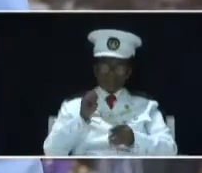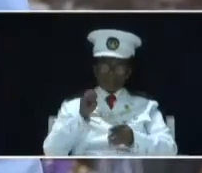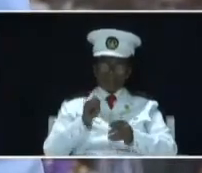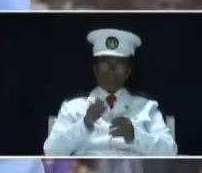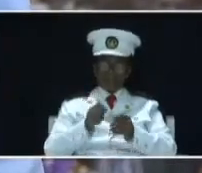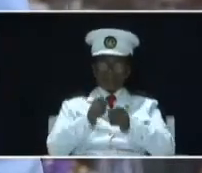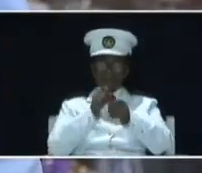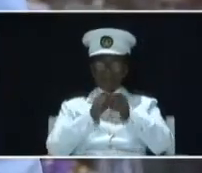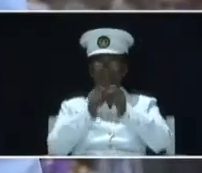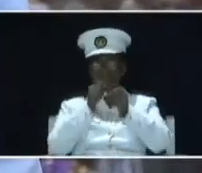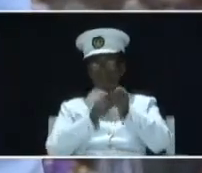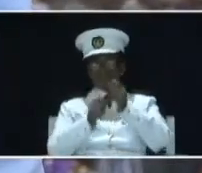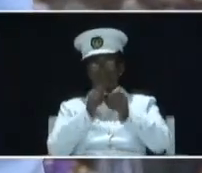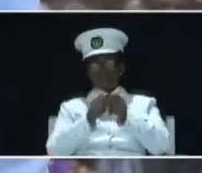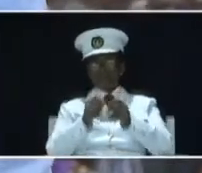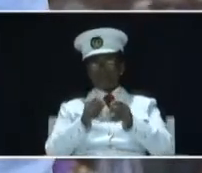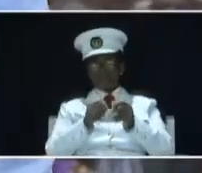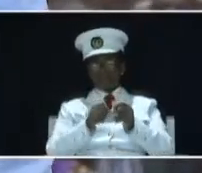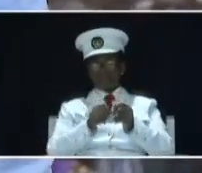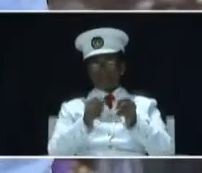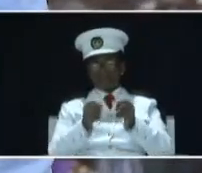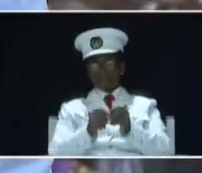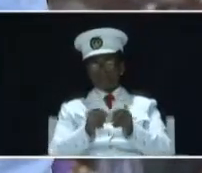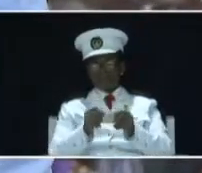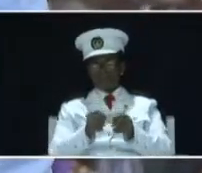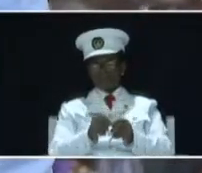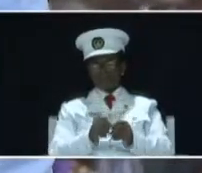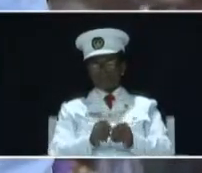And then God can cross the line